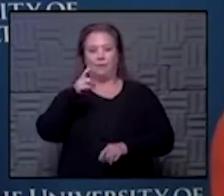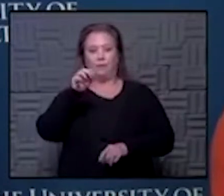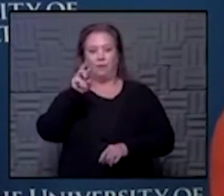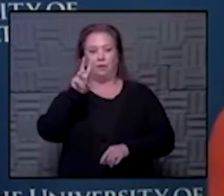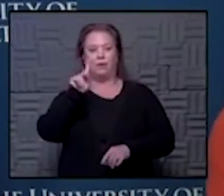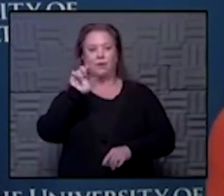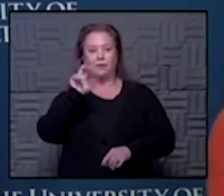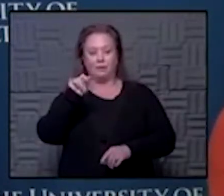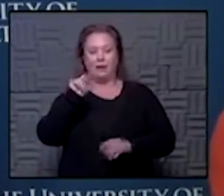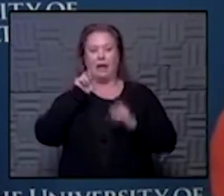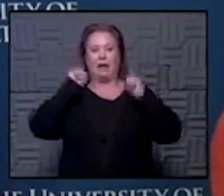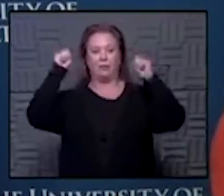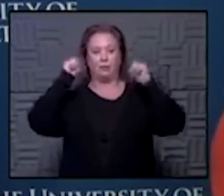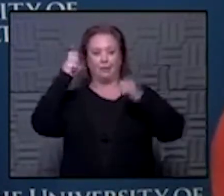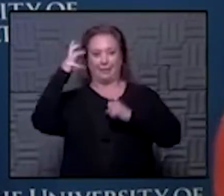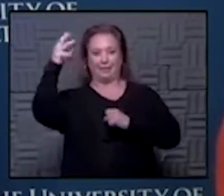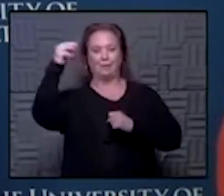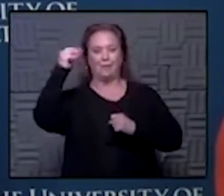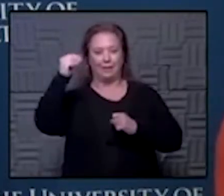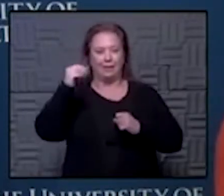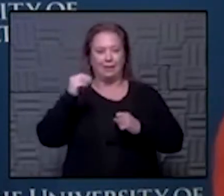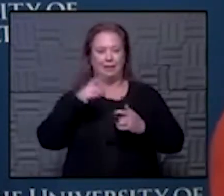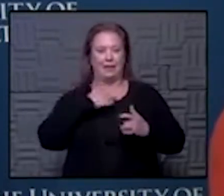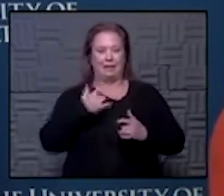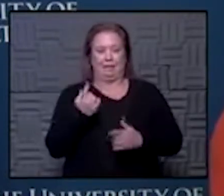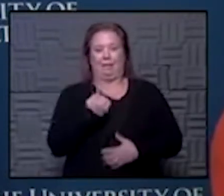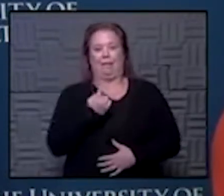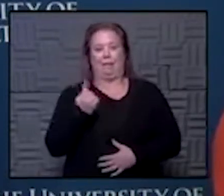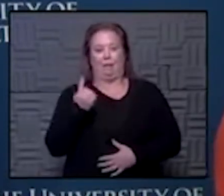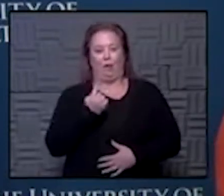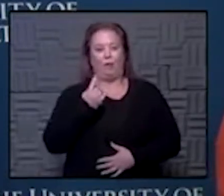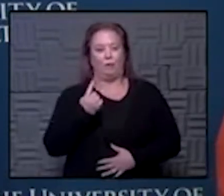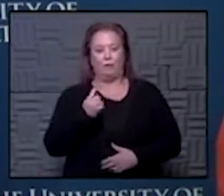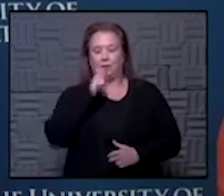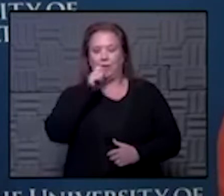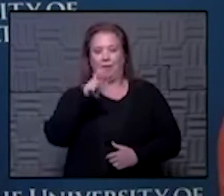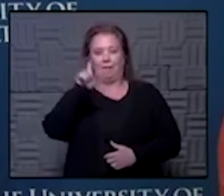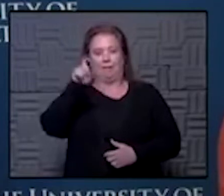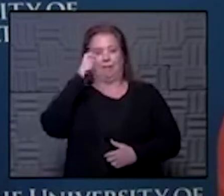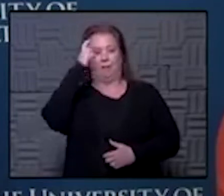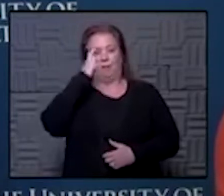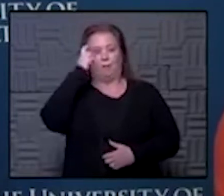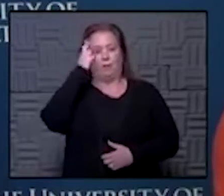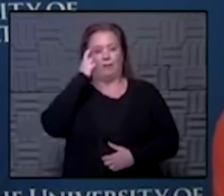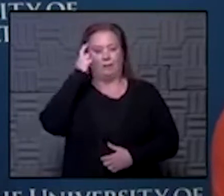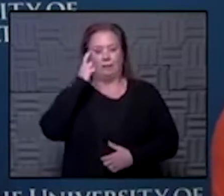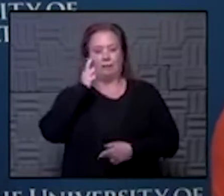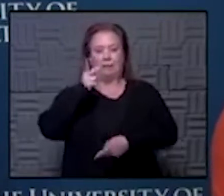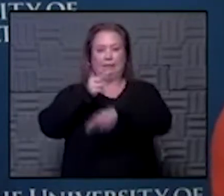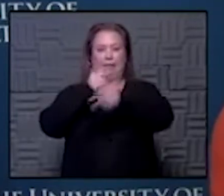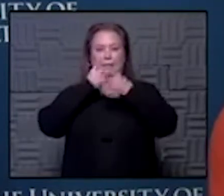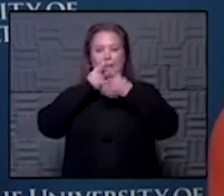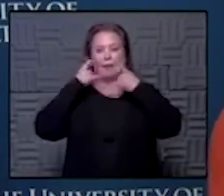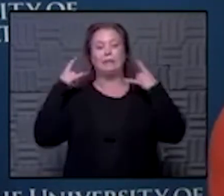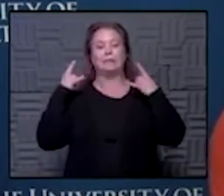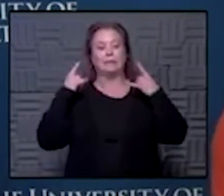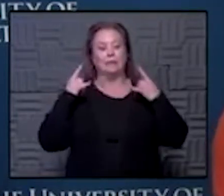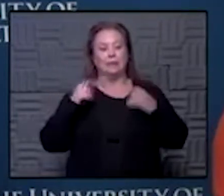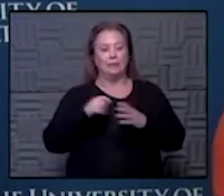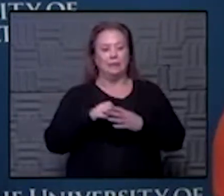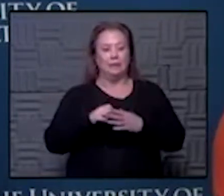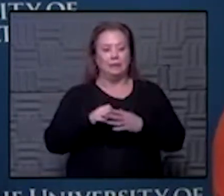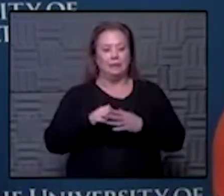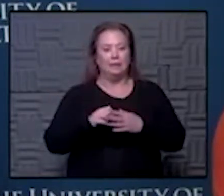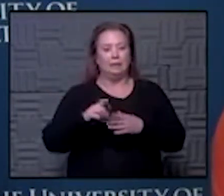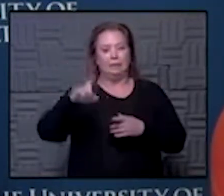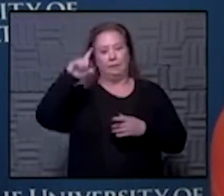exercising outside, and I'm usually alone. So there's not really a reason for me to keep my mask on. I think as